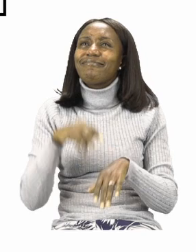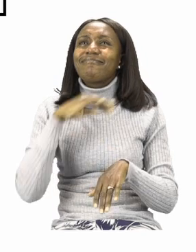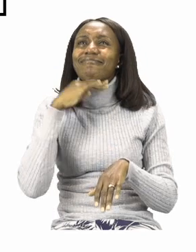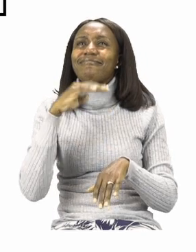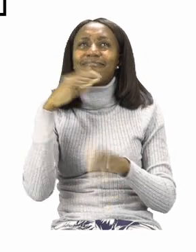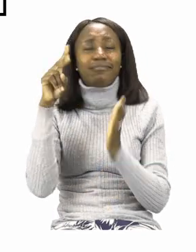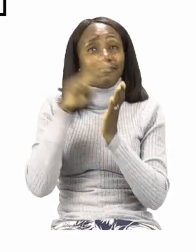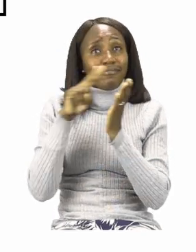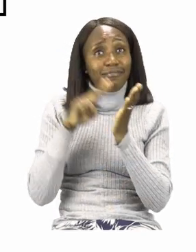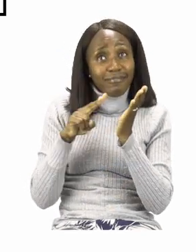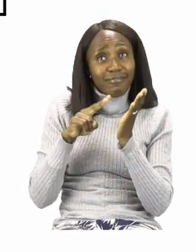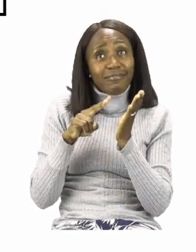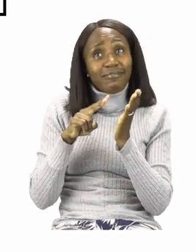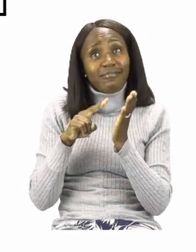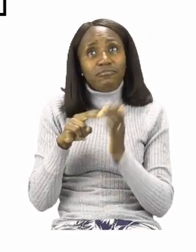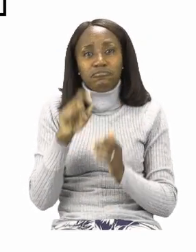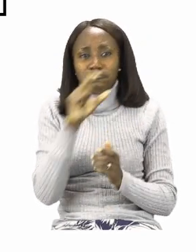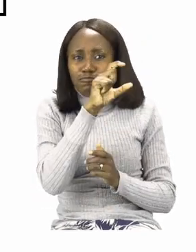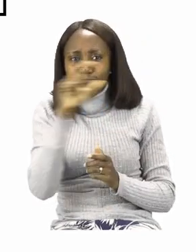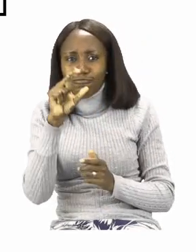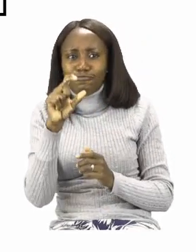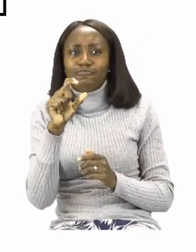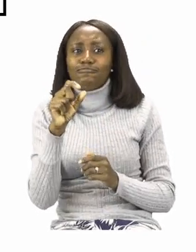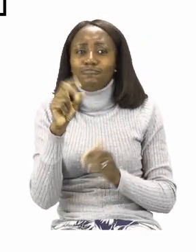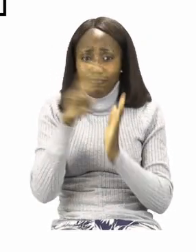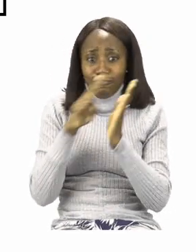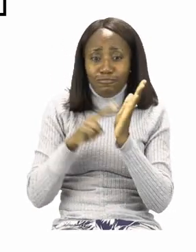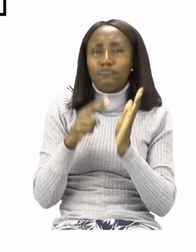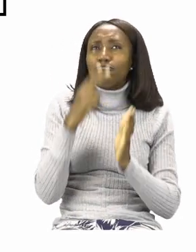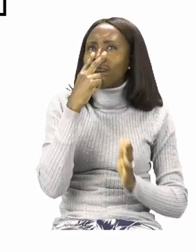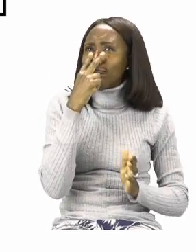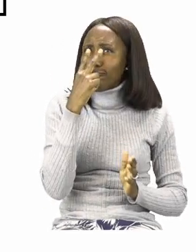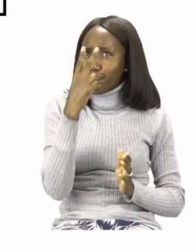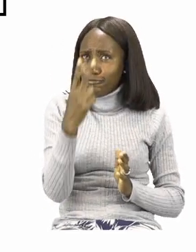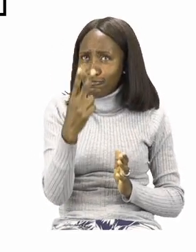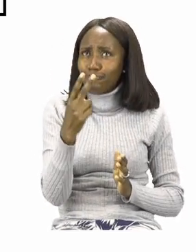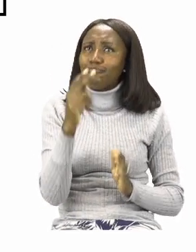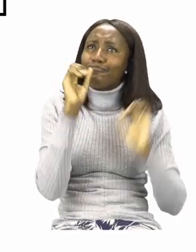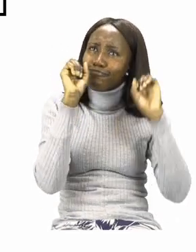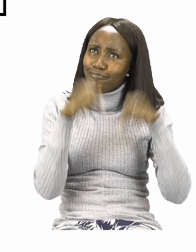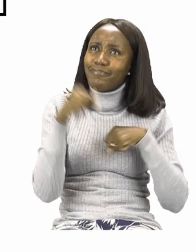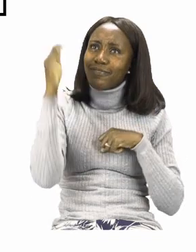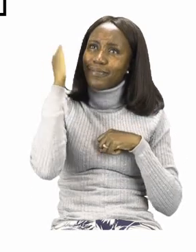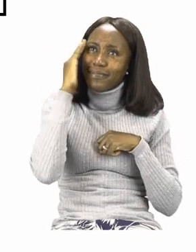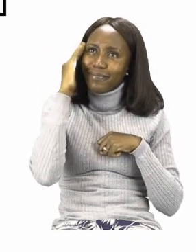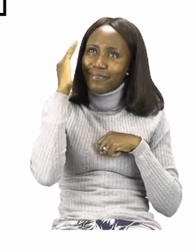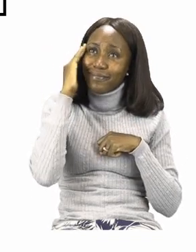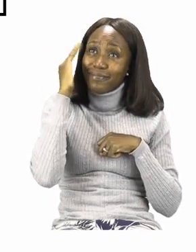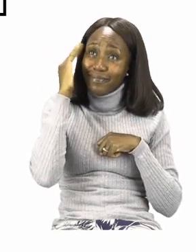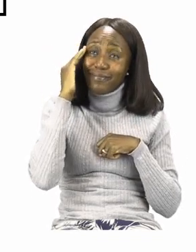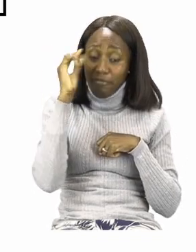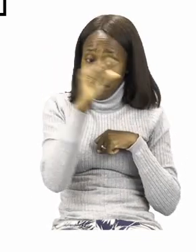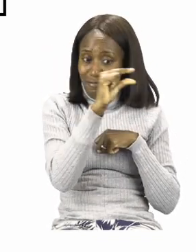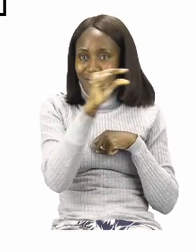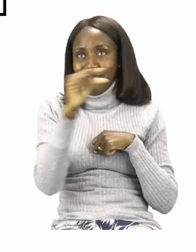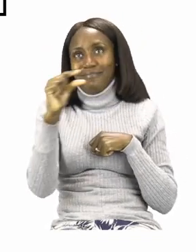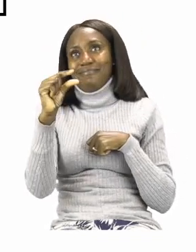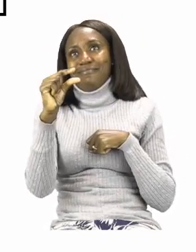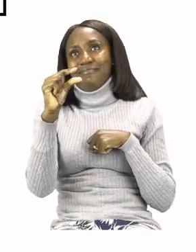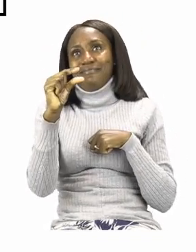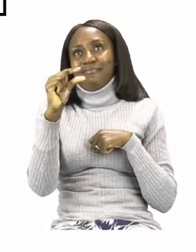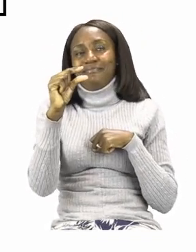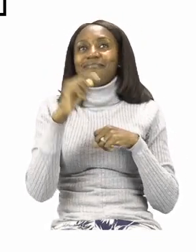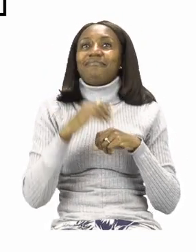little passage, you should be able to know these words as soon as you see